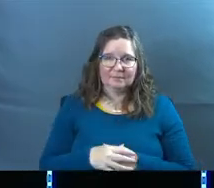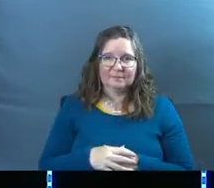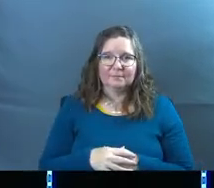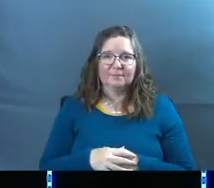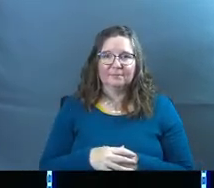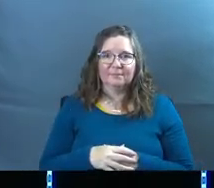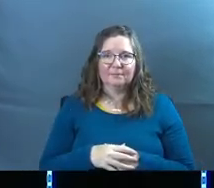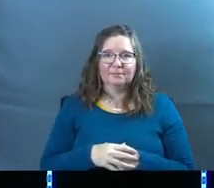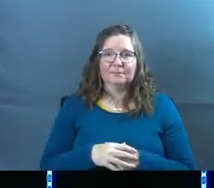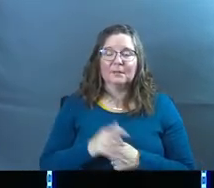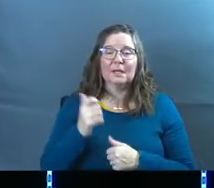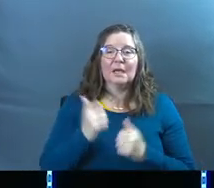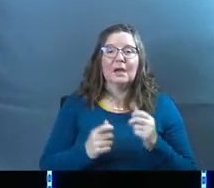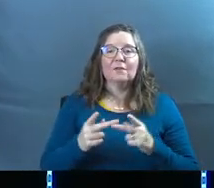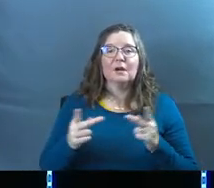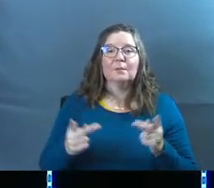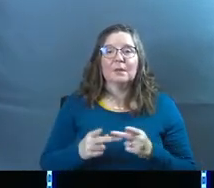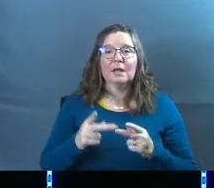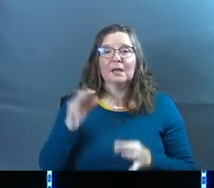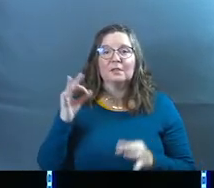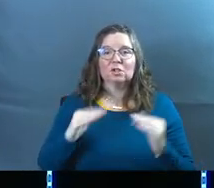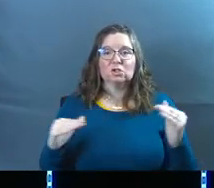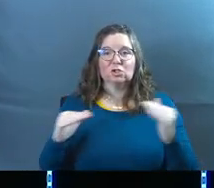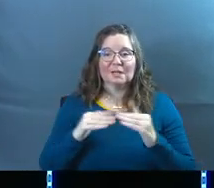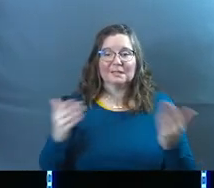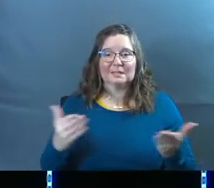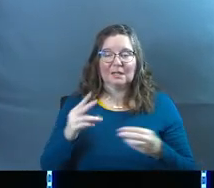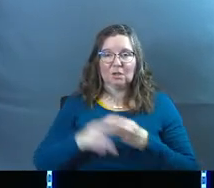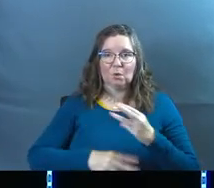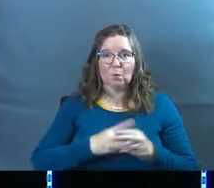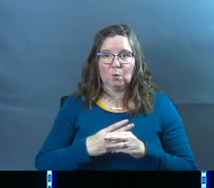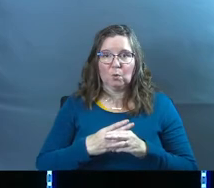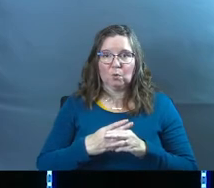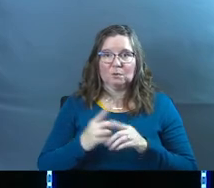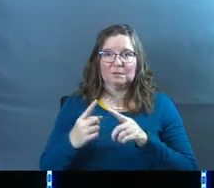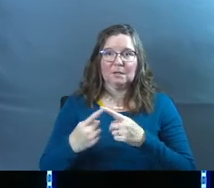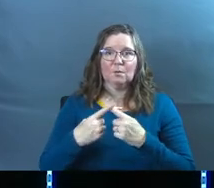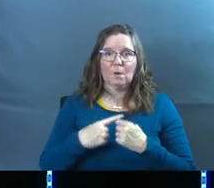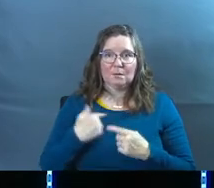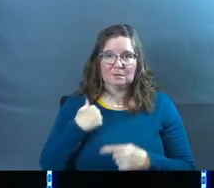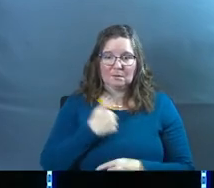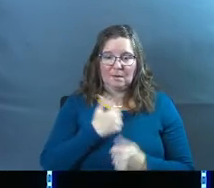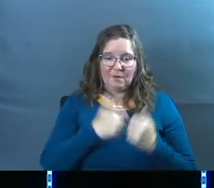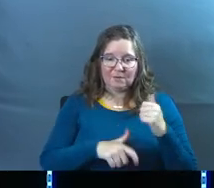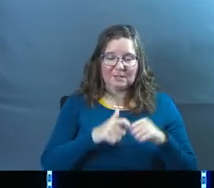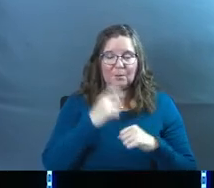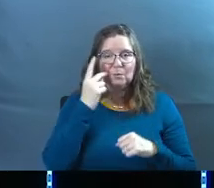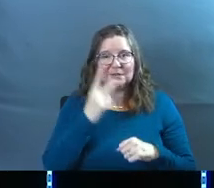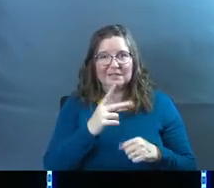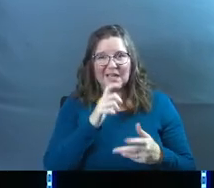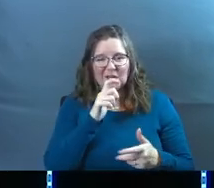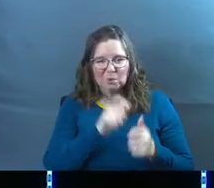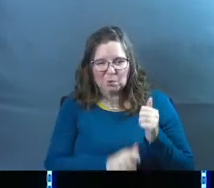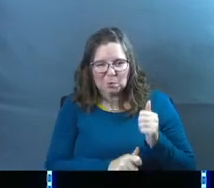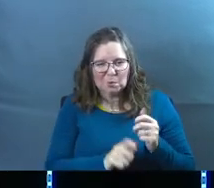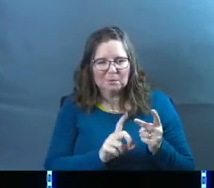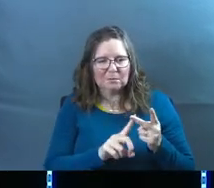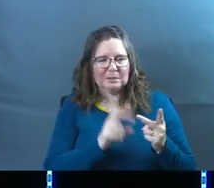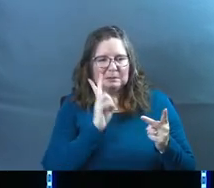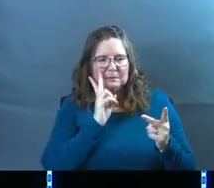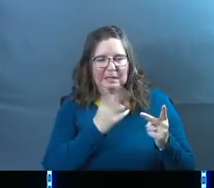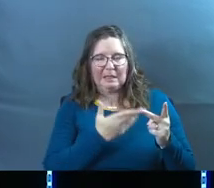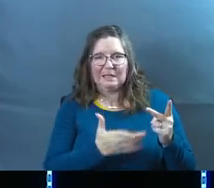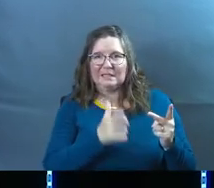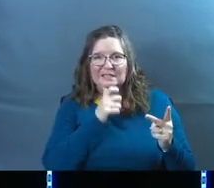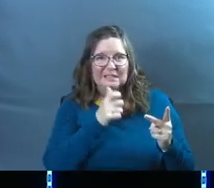Every place that justice exists in our world, it weighs down on us. Every time that we see a cruelty, every time we see